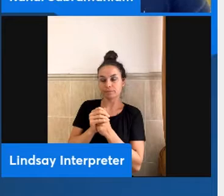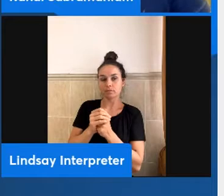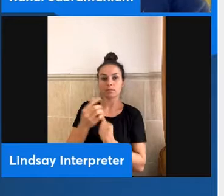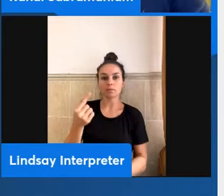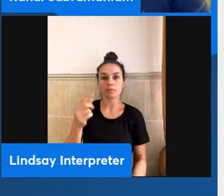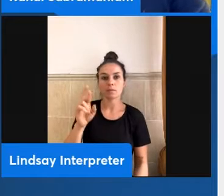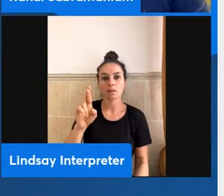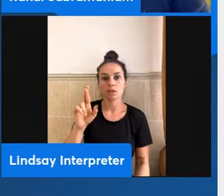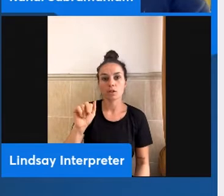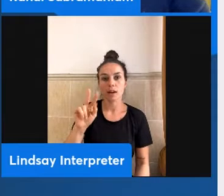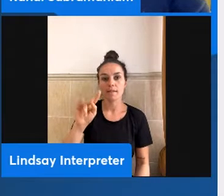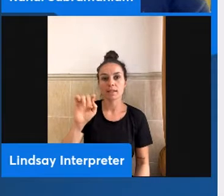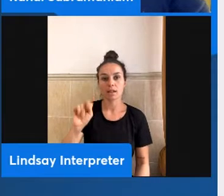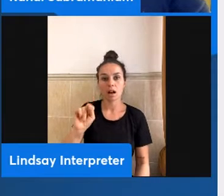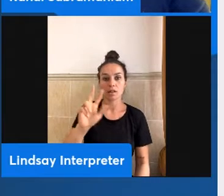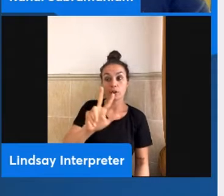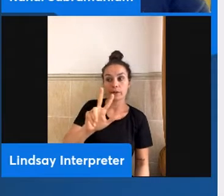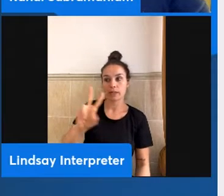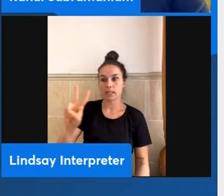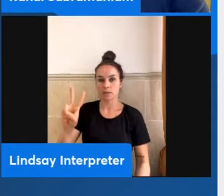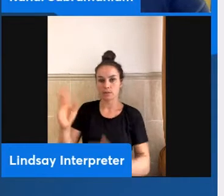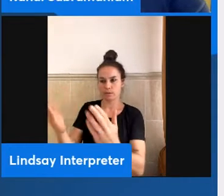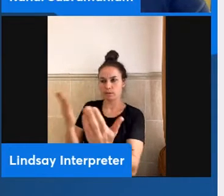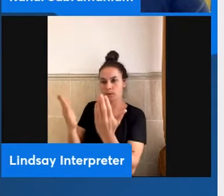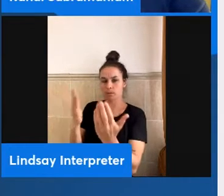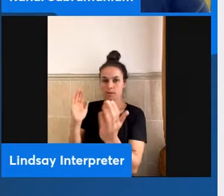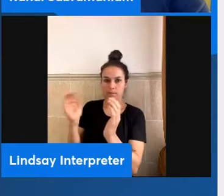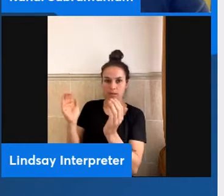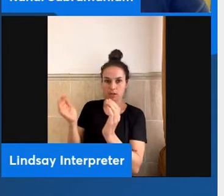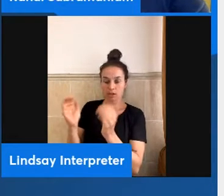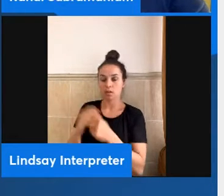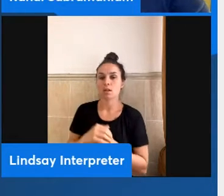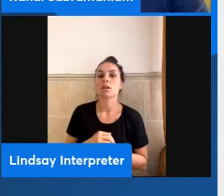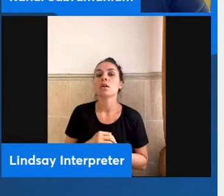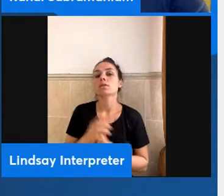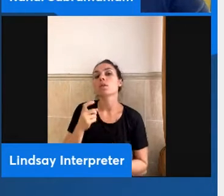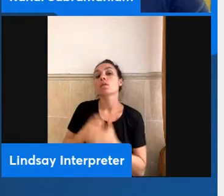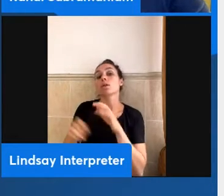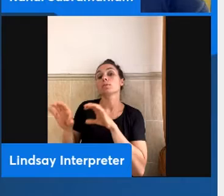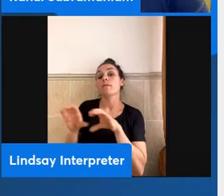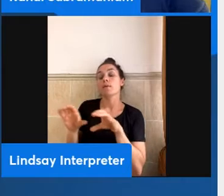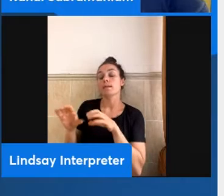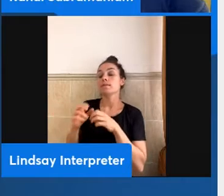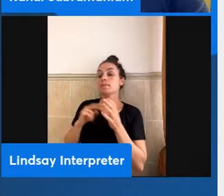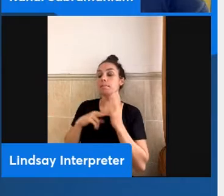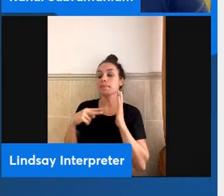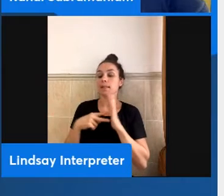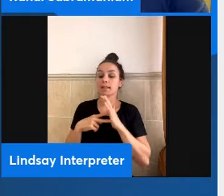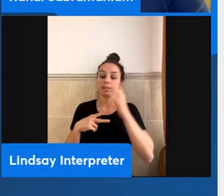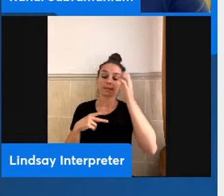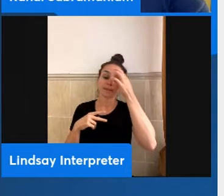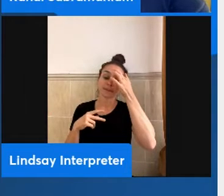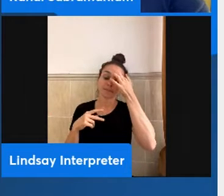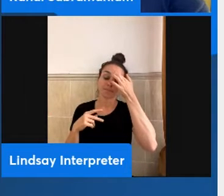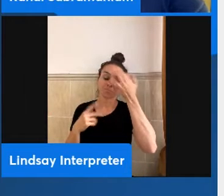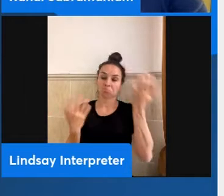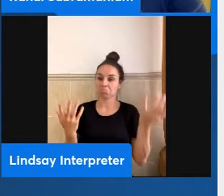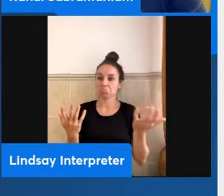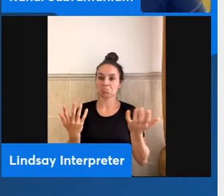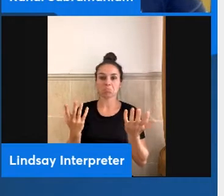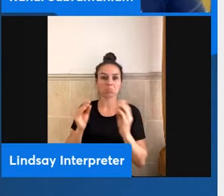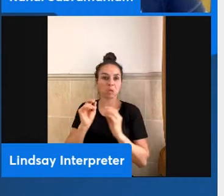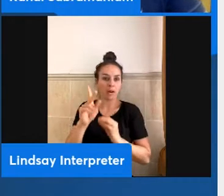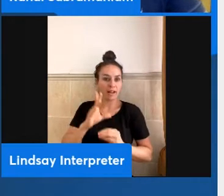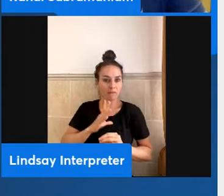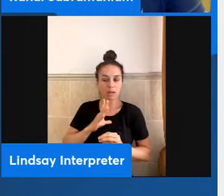Graviton 3 versus Graviton 2. And so the idea of cost performance, we're thinking about not just is it cheaper or is it